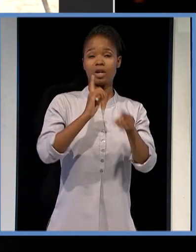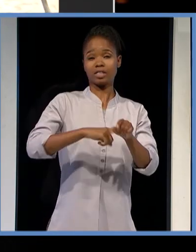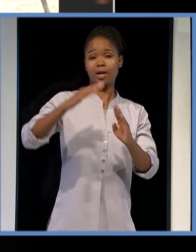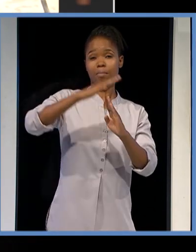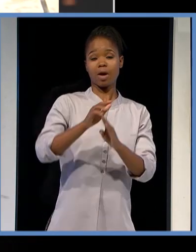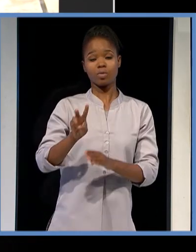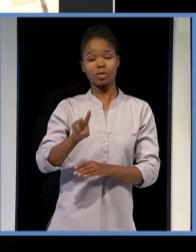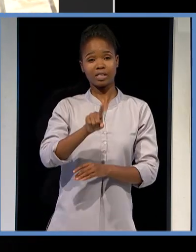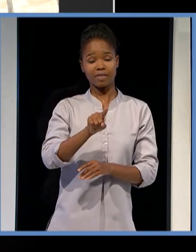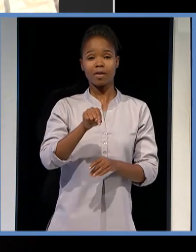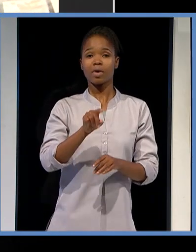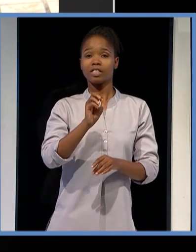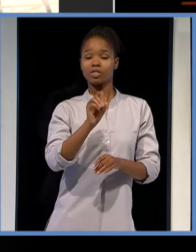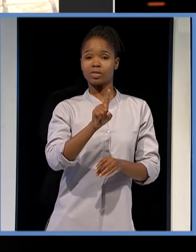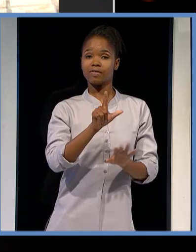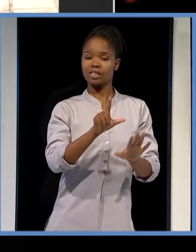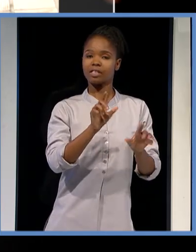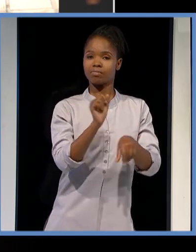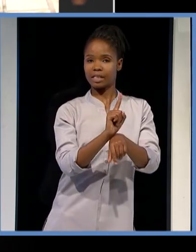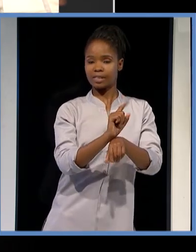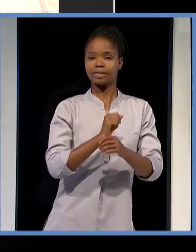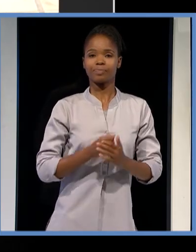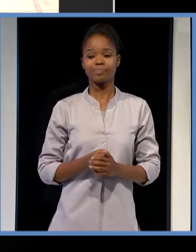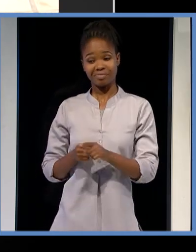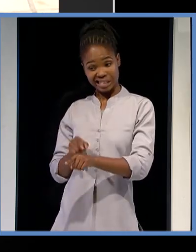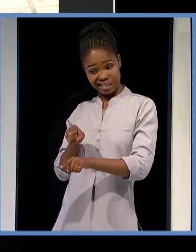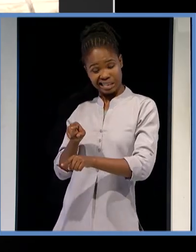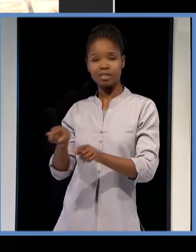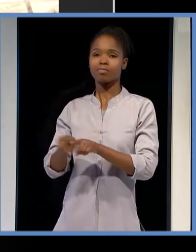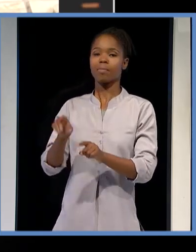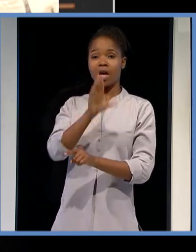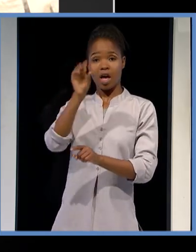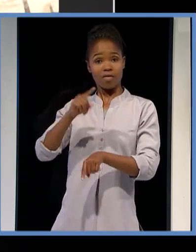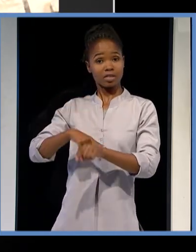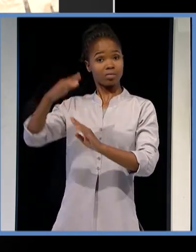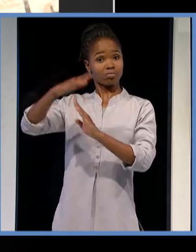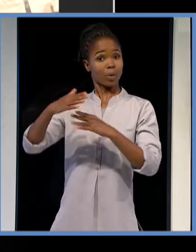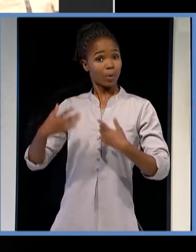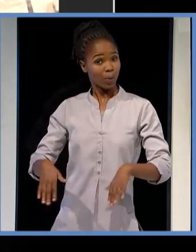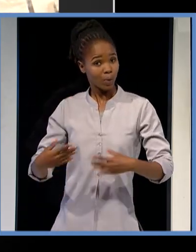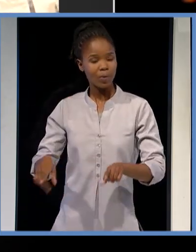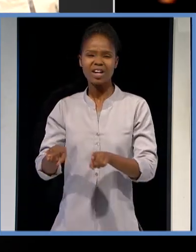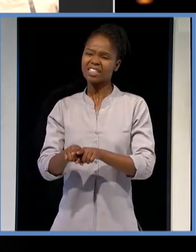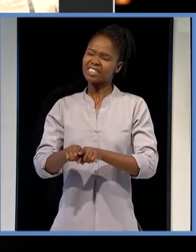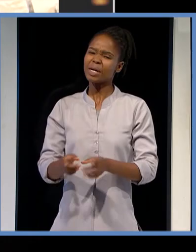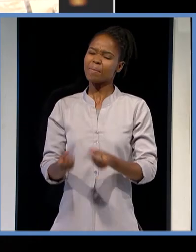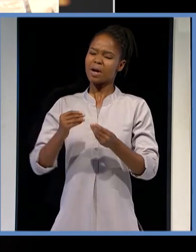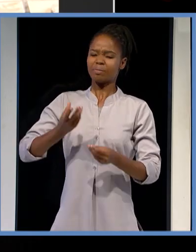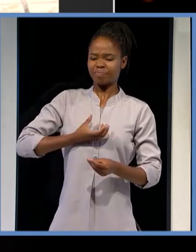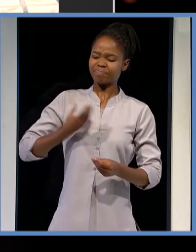time of 27.07 seconds. Sadie also set a new African record when he finished just outside of the medals